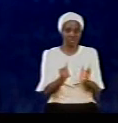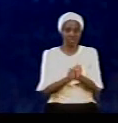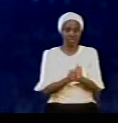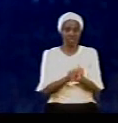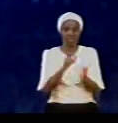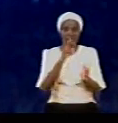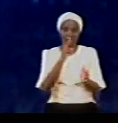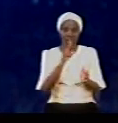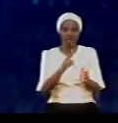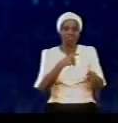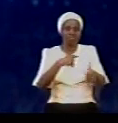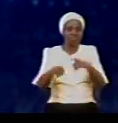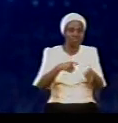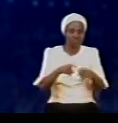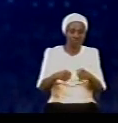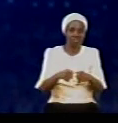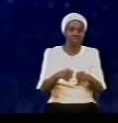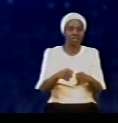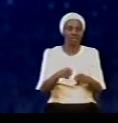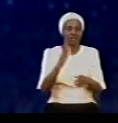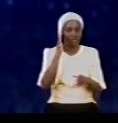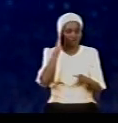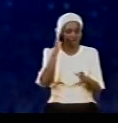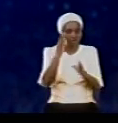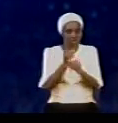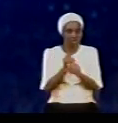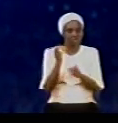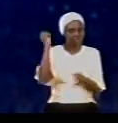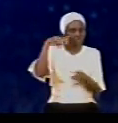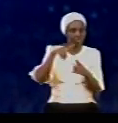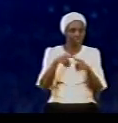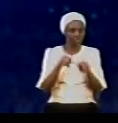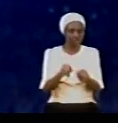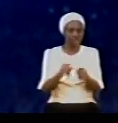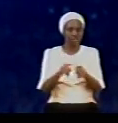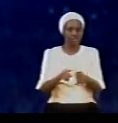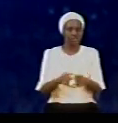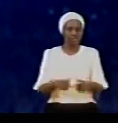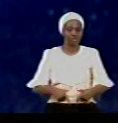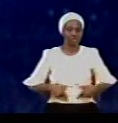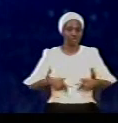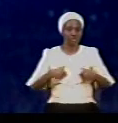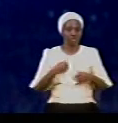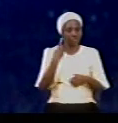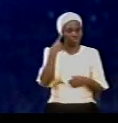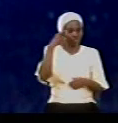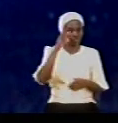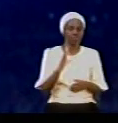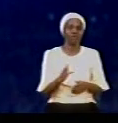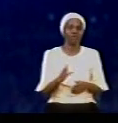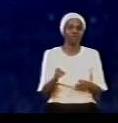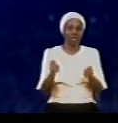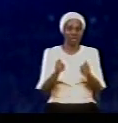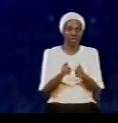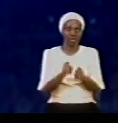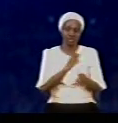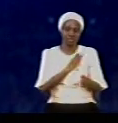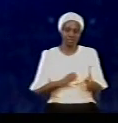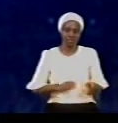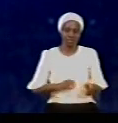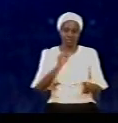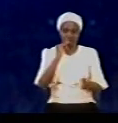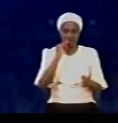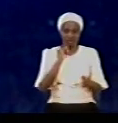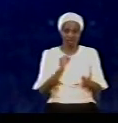is alive, Christ will help them to live. Pray for grace.